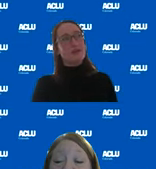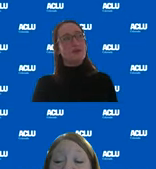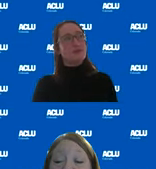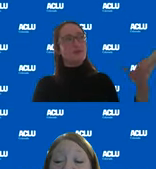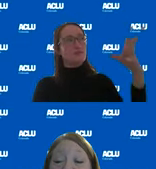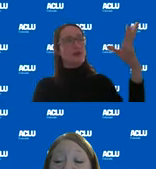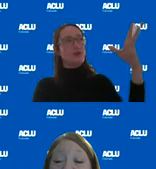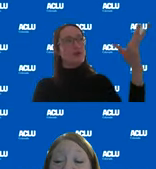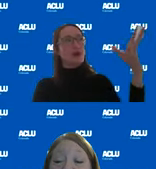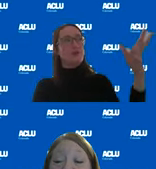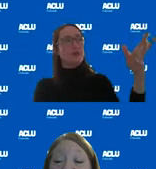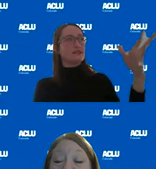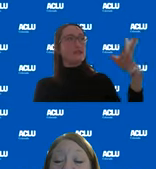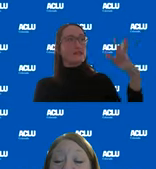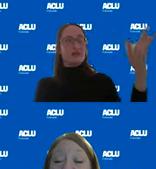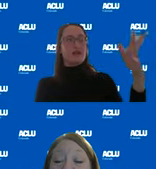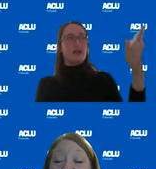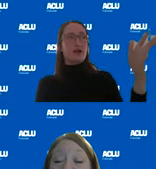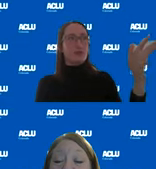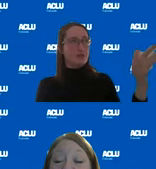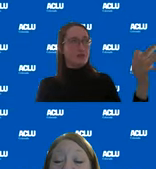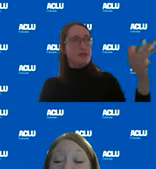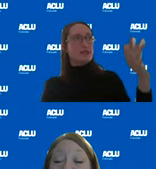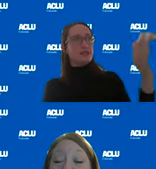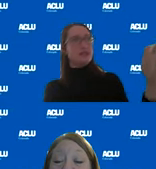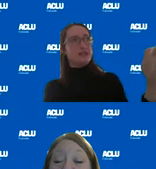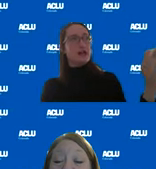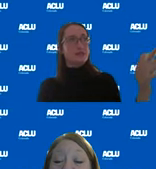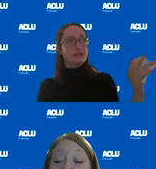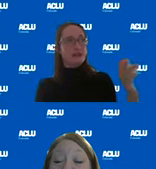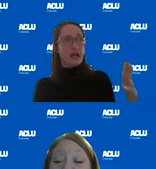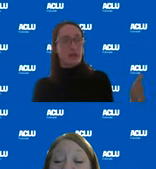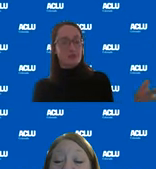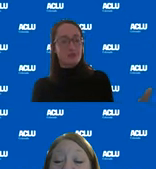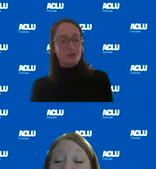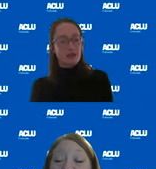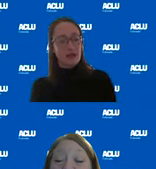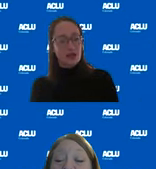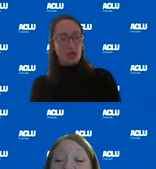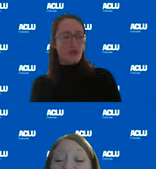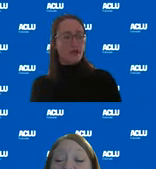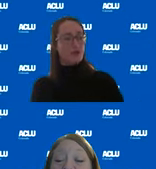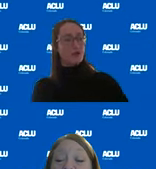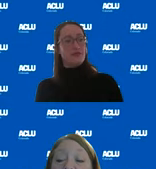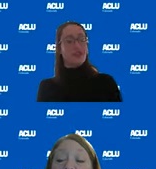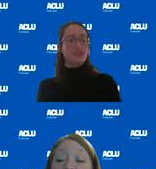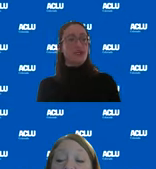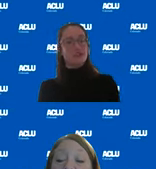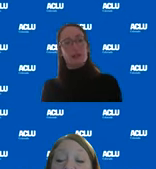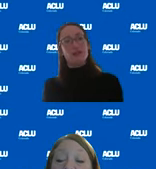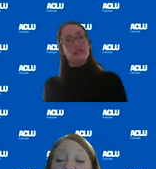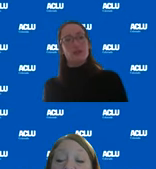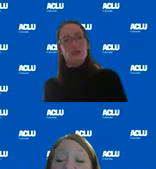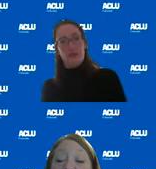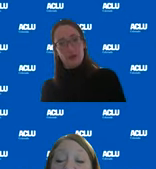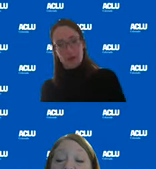I forgot what complex, you know, they've taken a couple of Denver city complexes, COVID, you know, they could change their